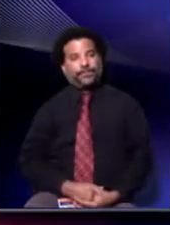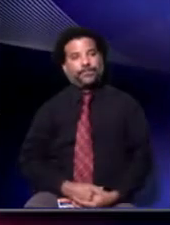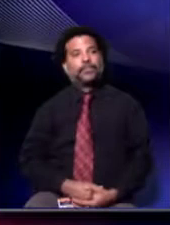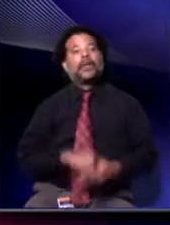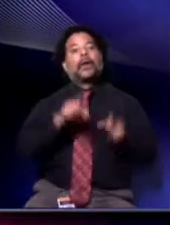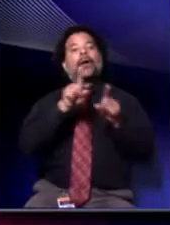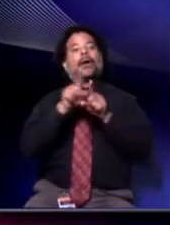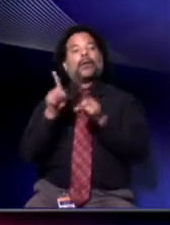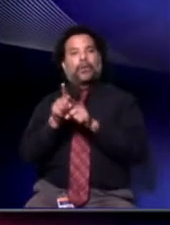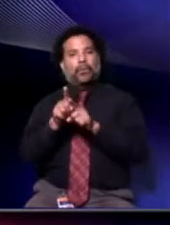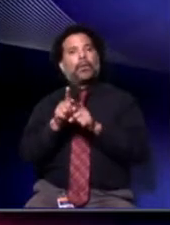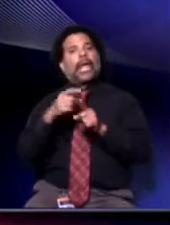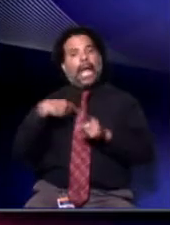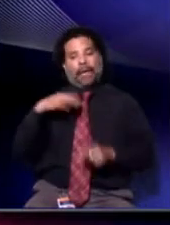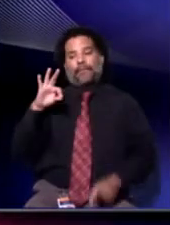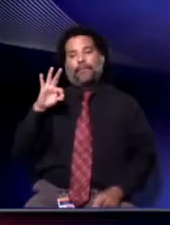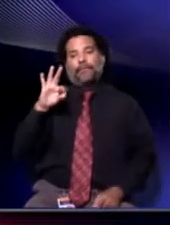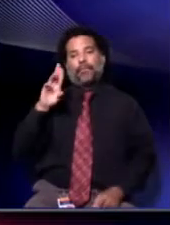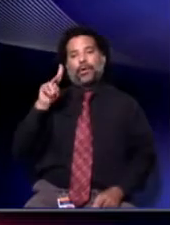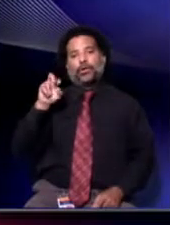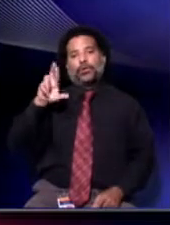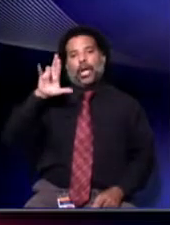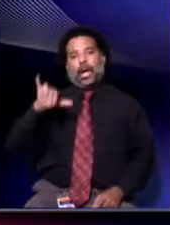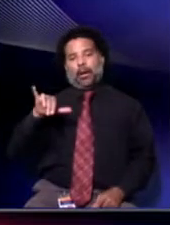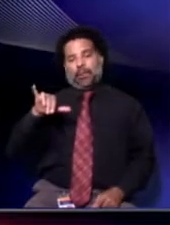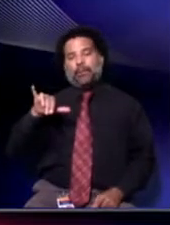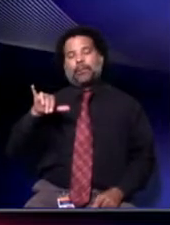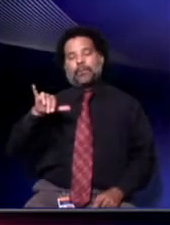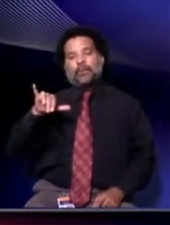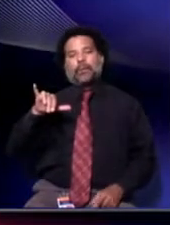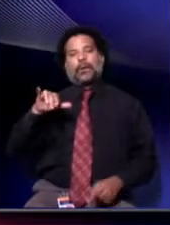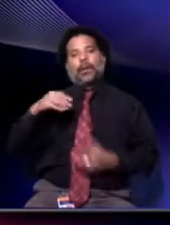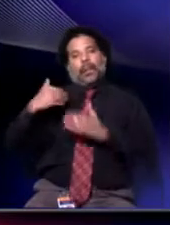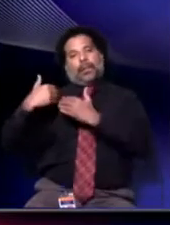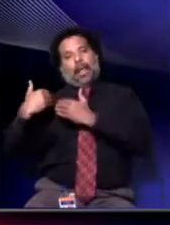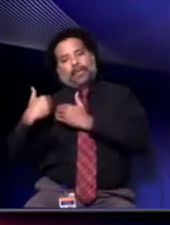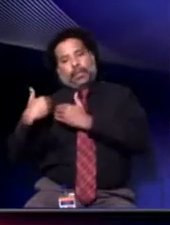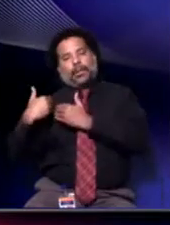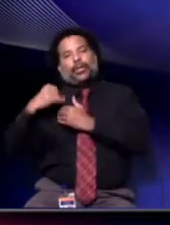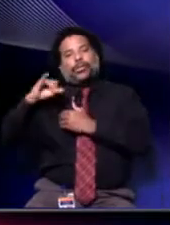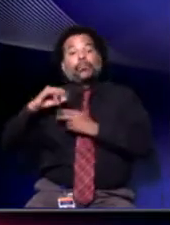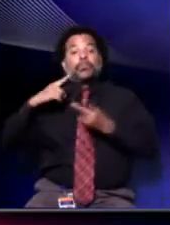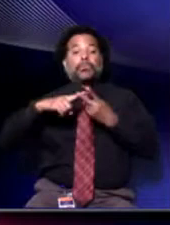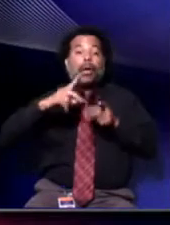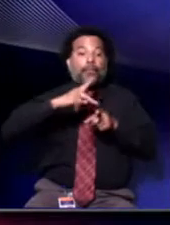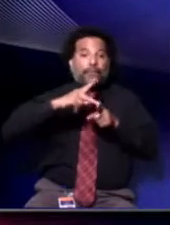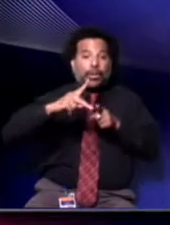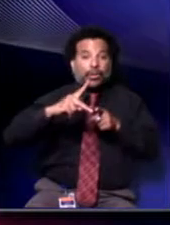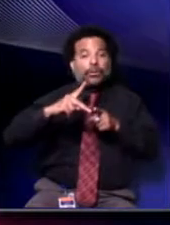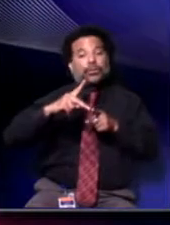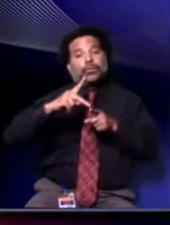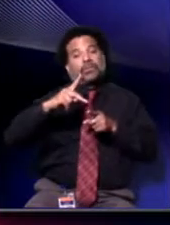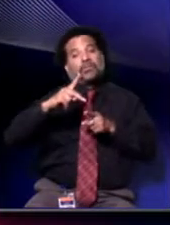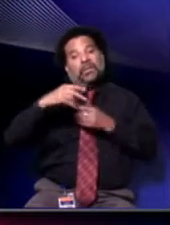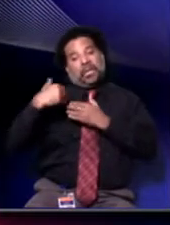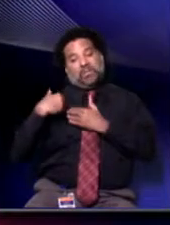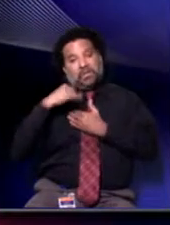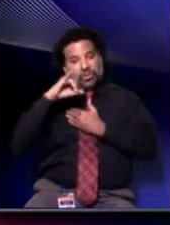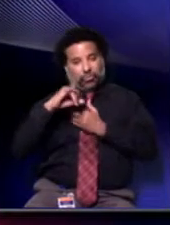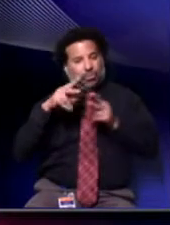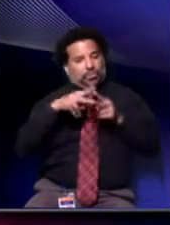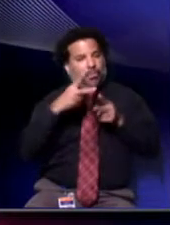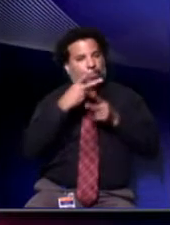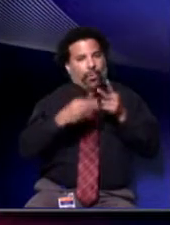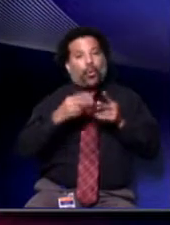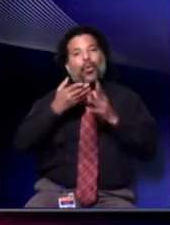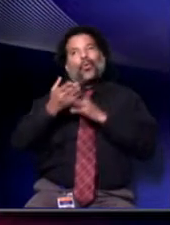carry fiduciary liability coverage as well as professional liability coverage through one of the